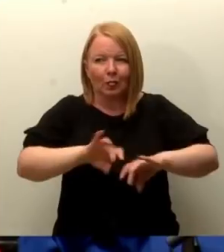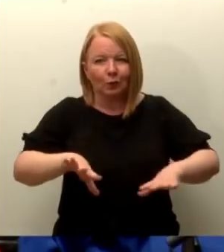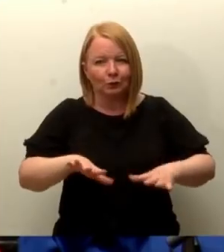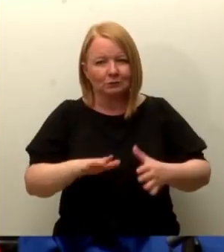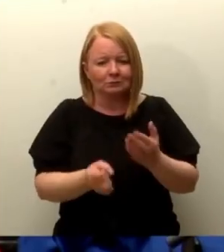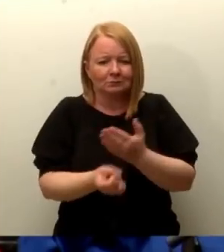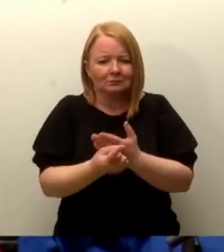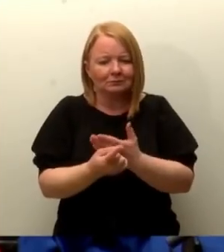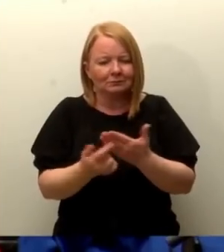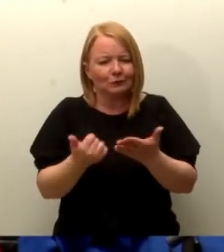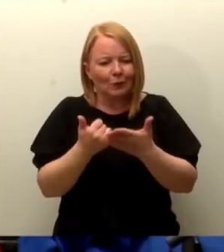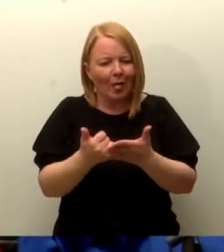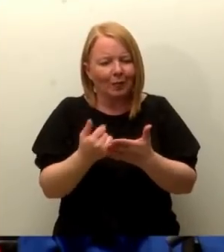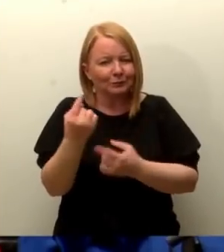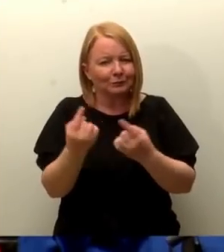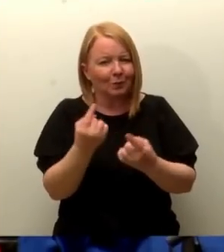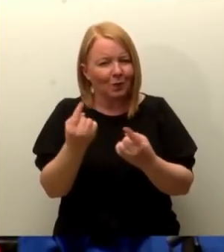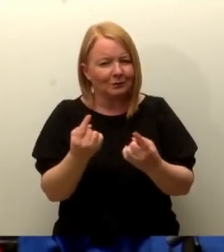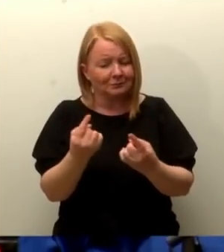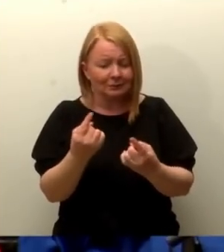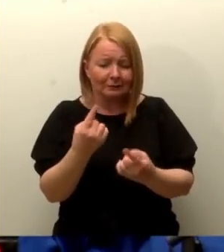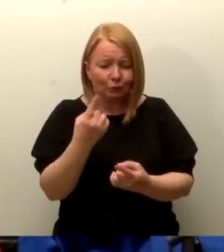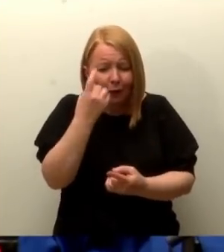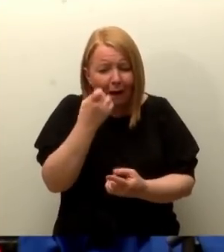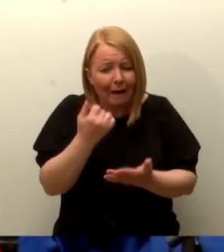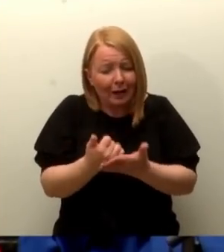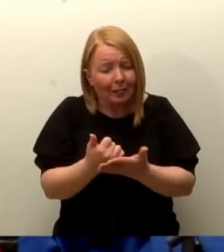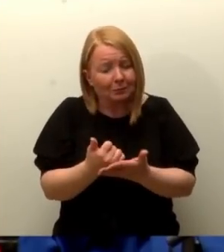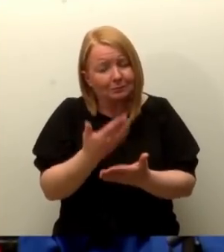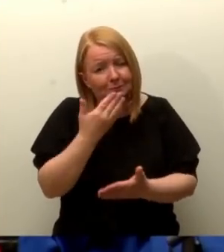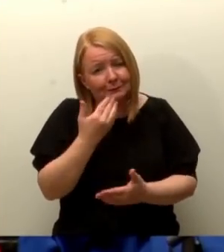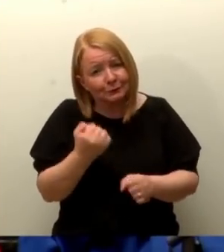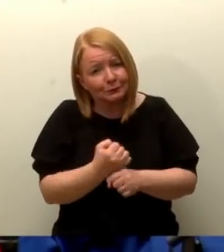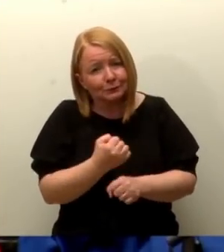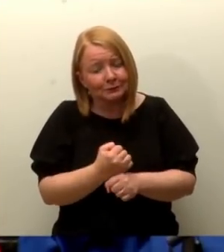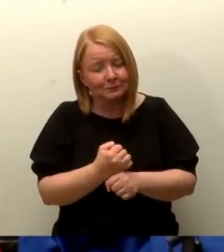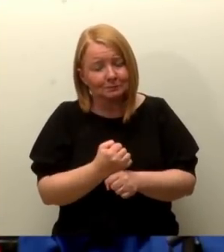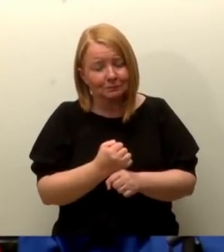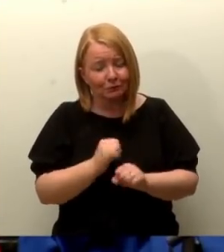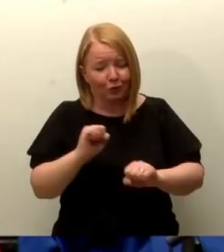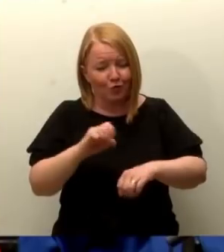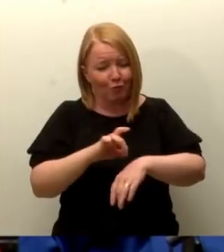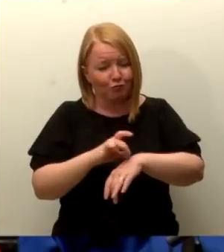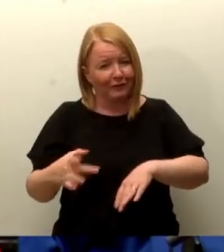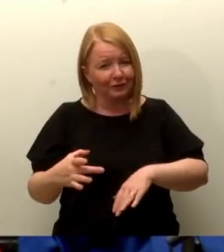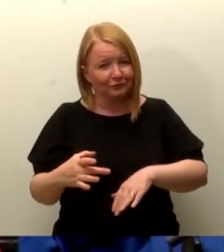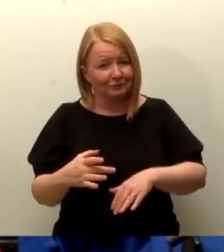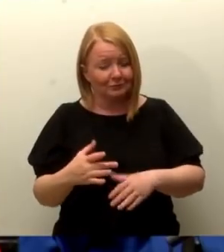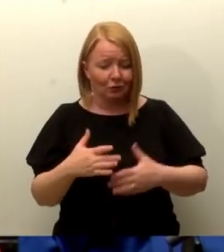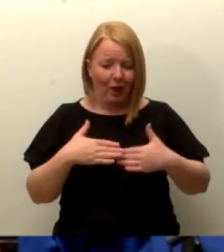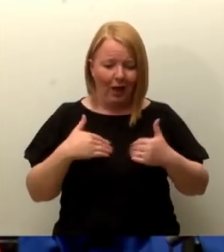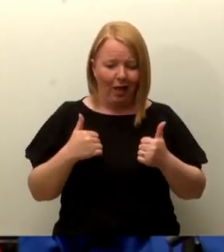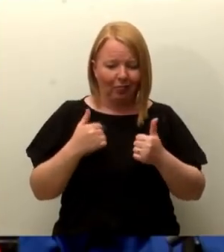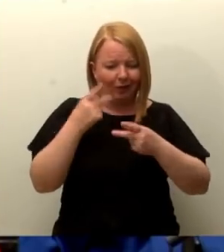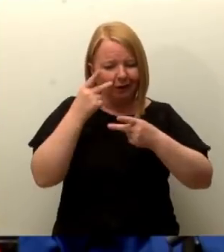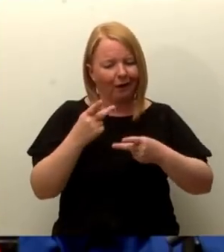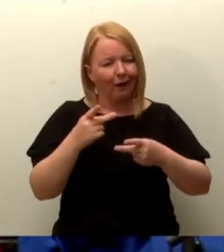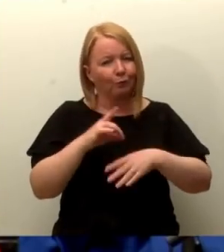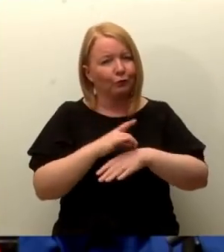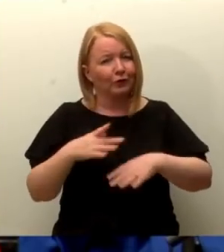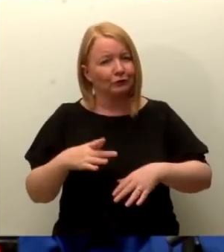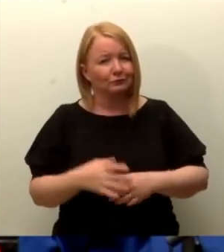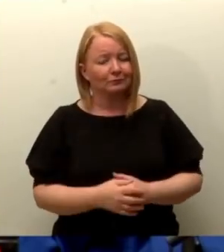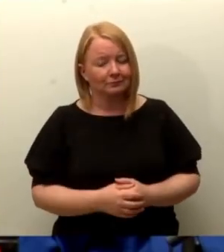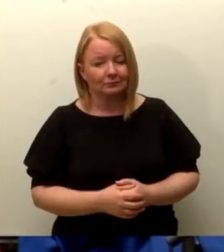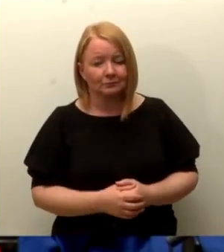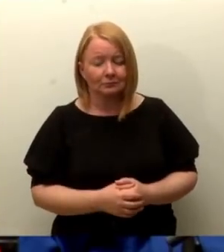helping anybody, anyone you can as you go along in your medical profession as a healthcare profession.